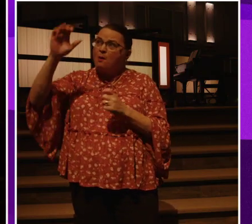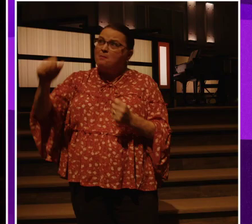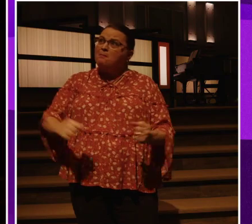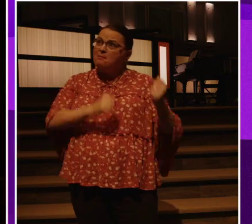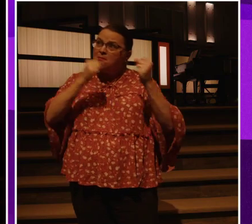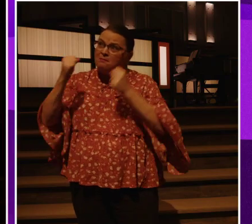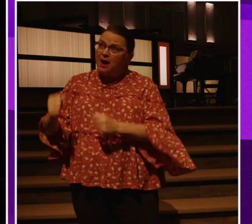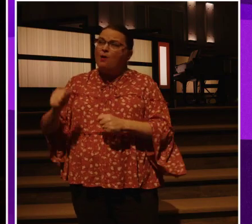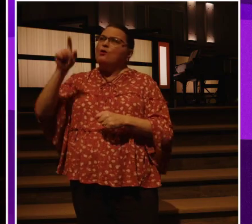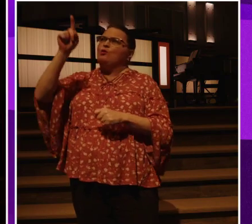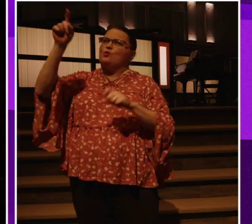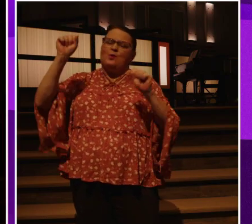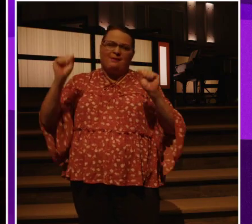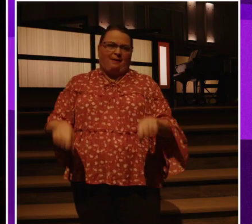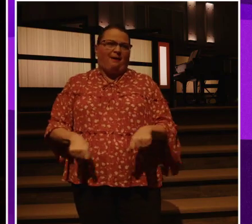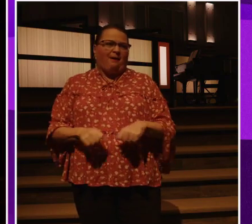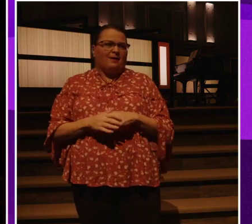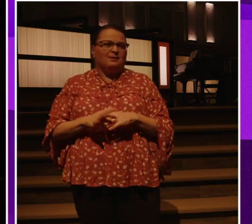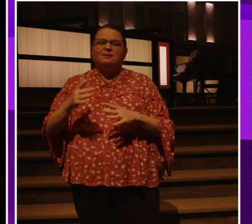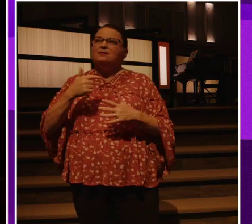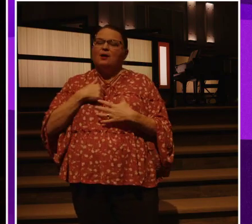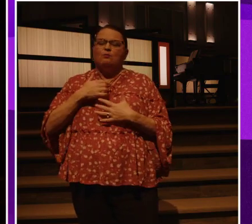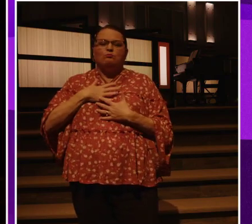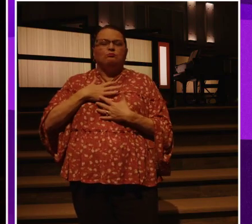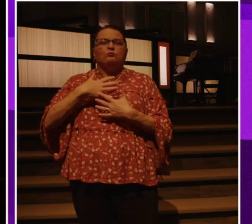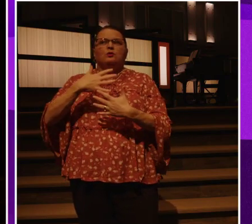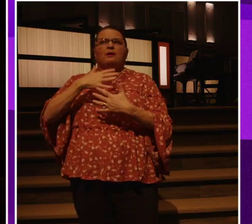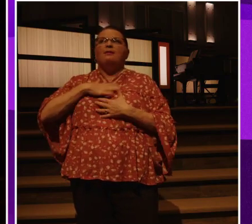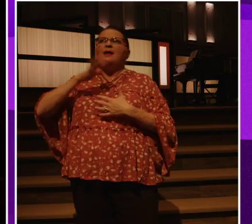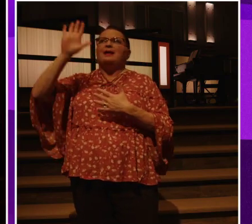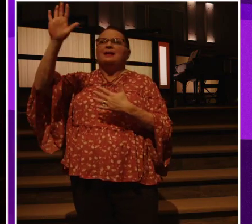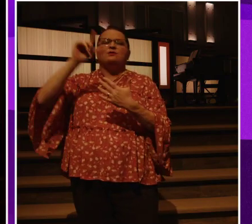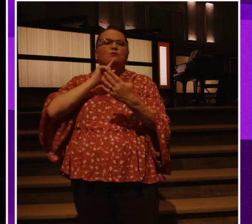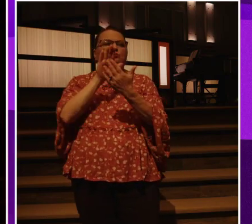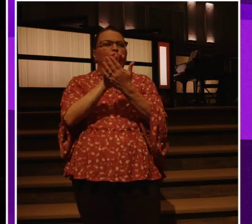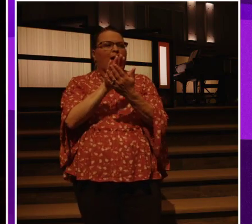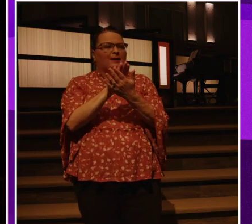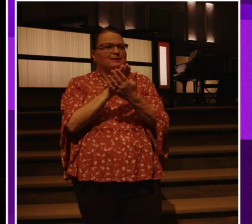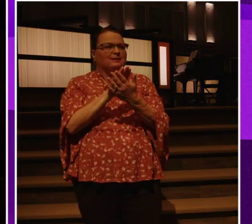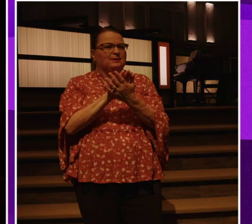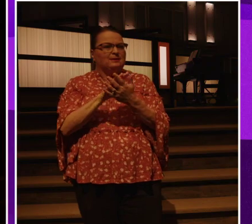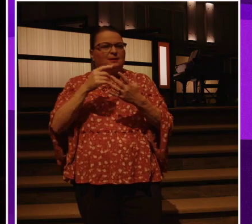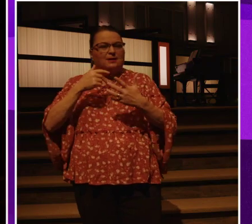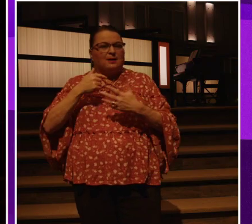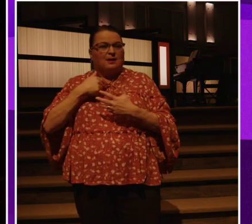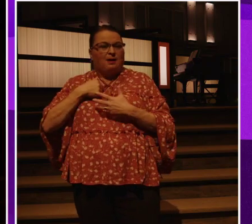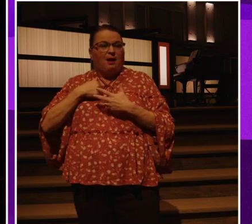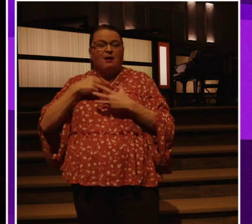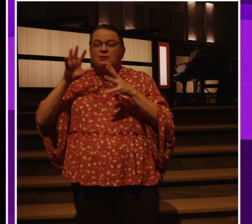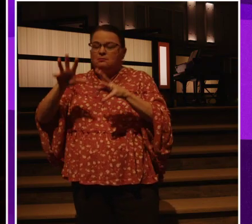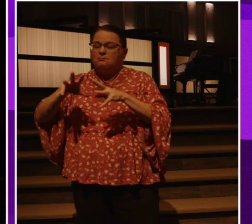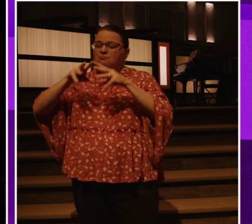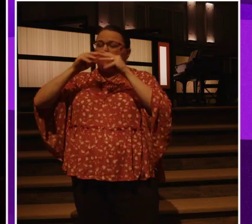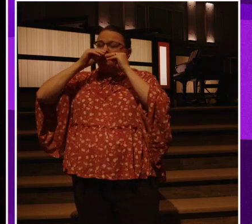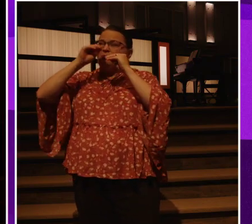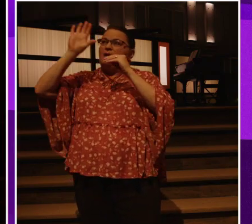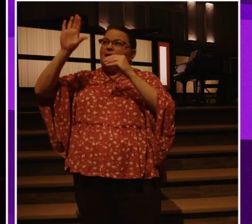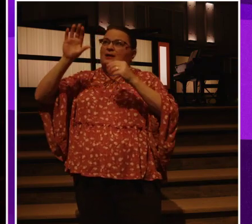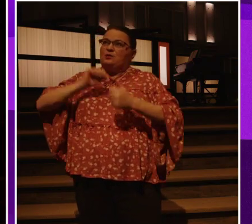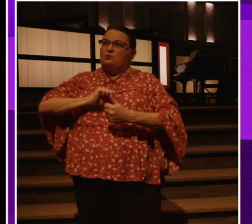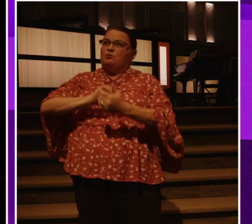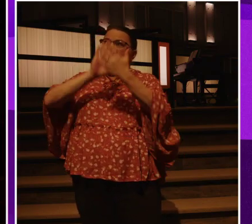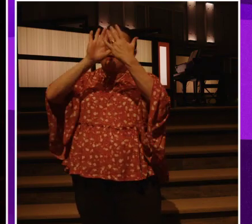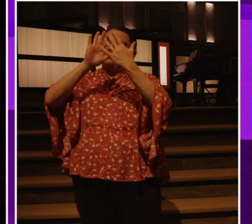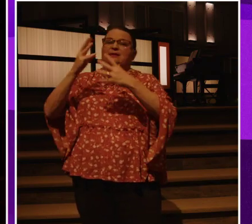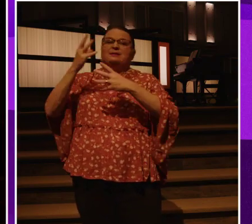can." And I breathe out His praises as I inhale His presence and breathe out